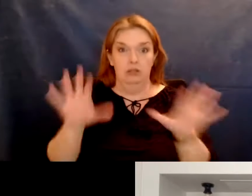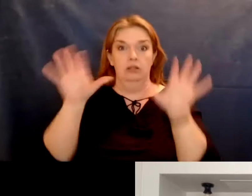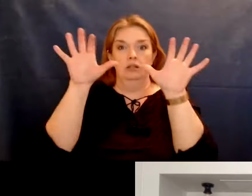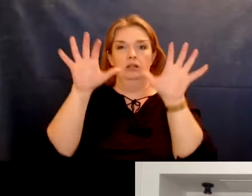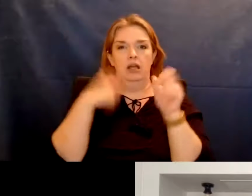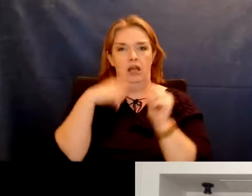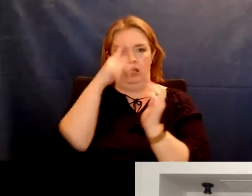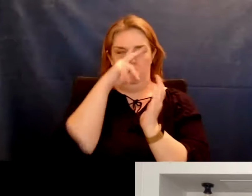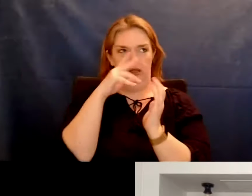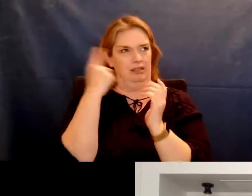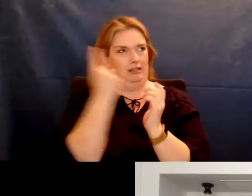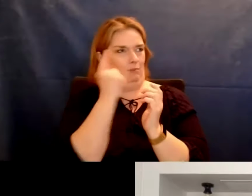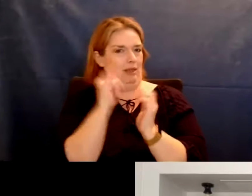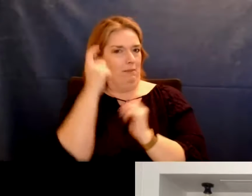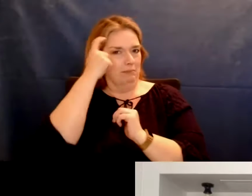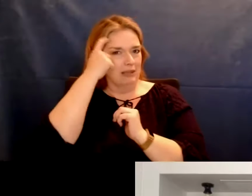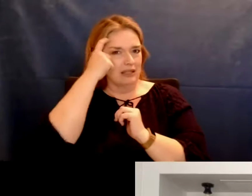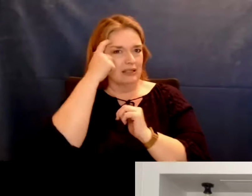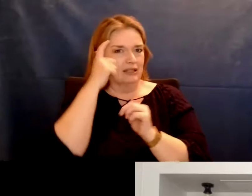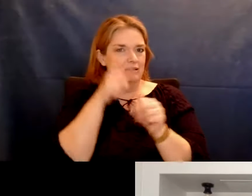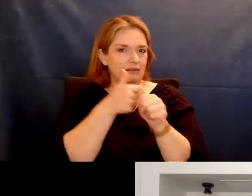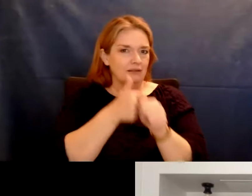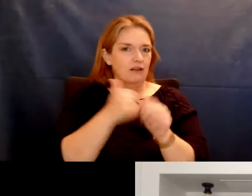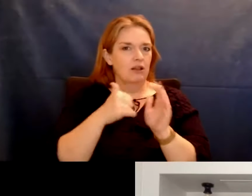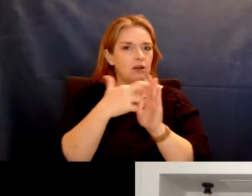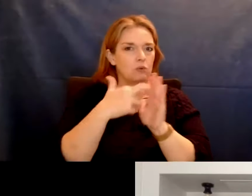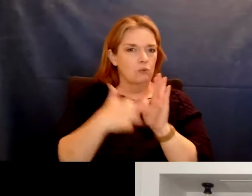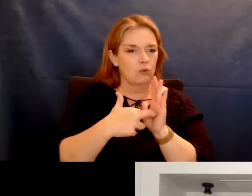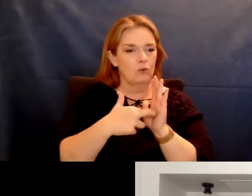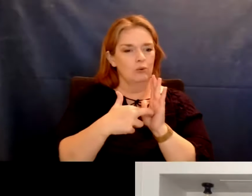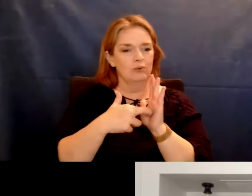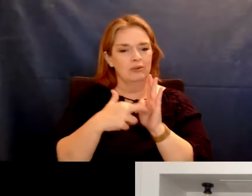and so much rule, so many rules being broken.